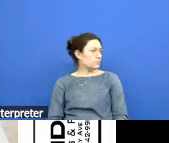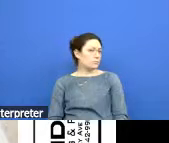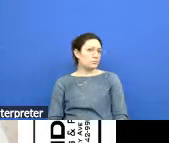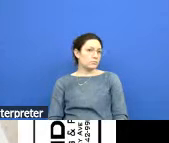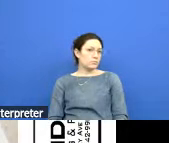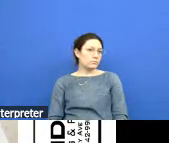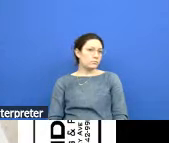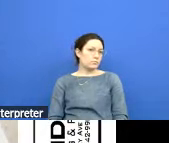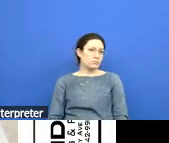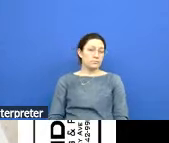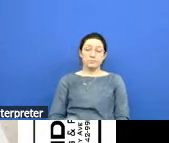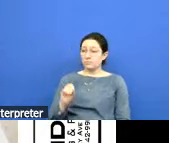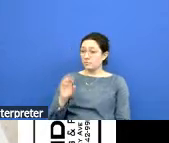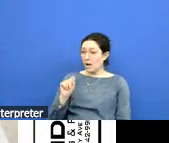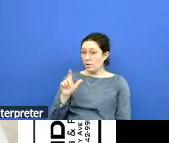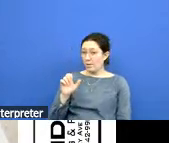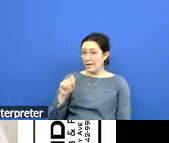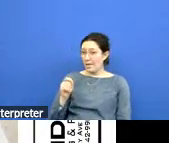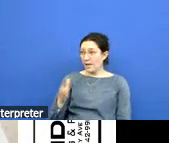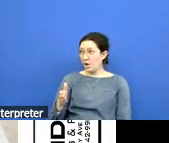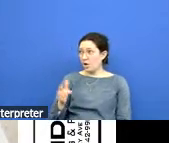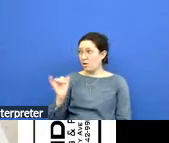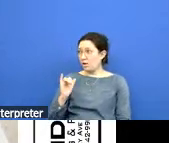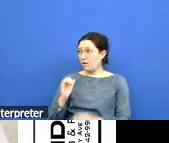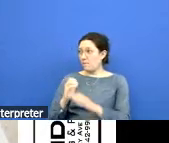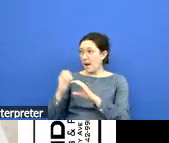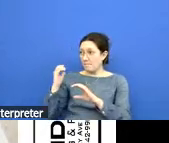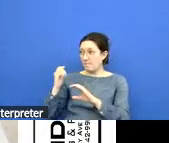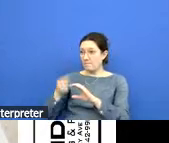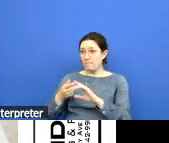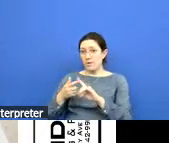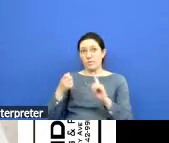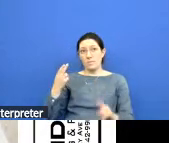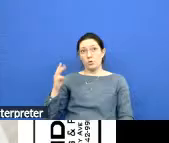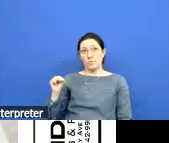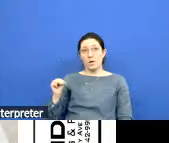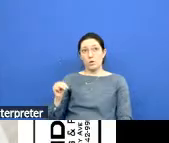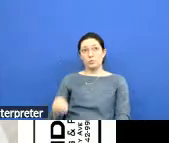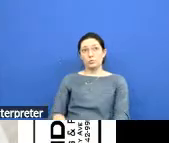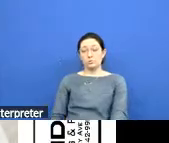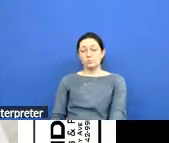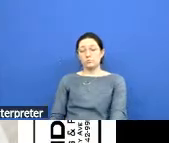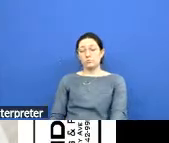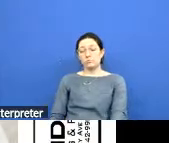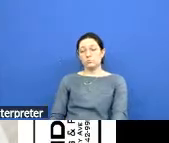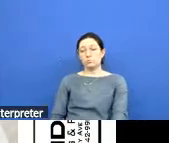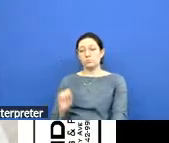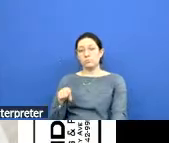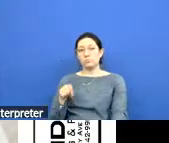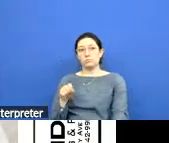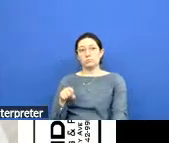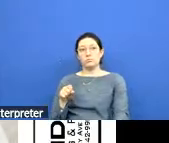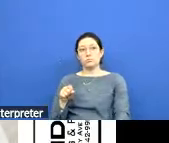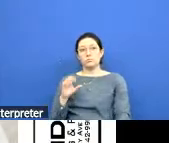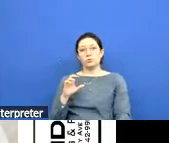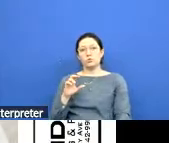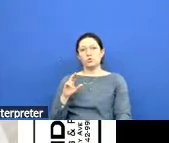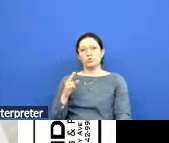is there an outlet there, you're saying? An outlet from from Church, is it Churchview?